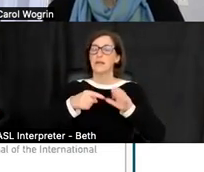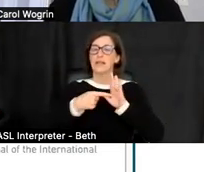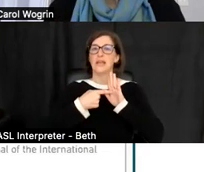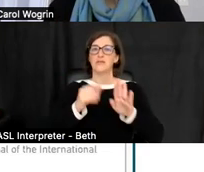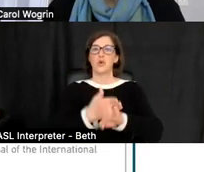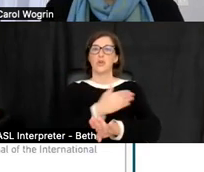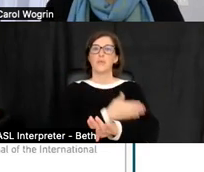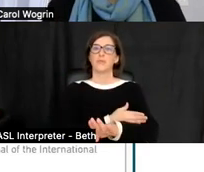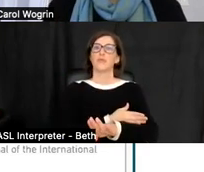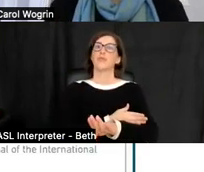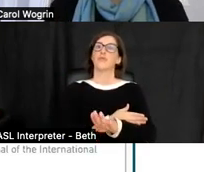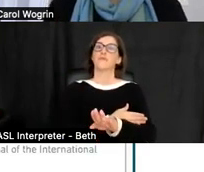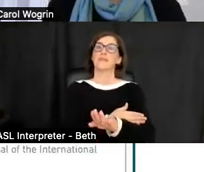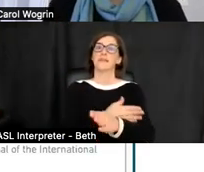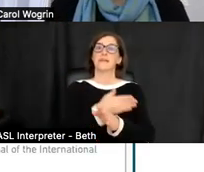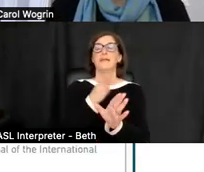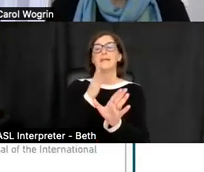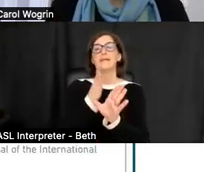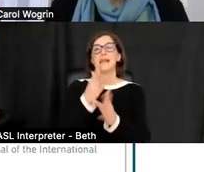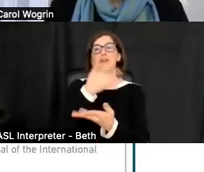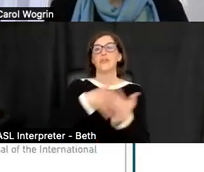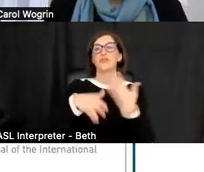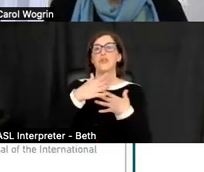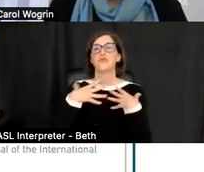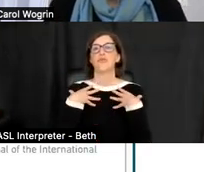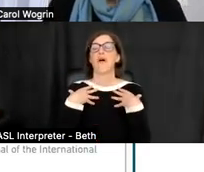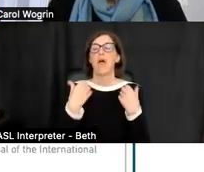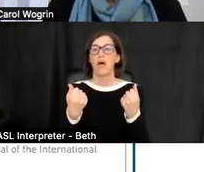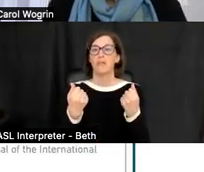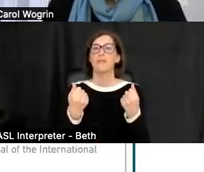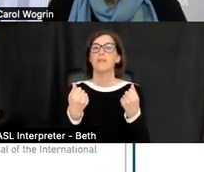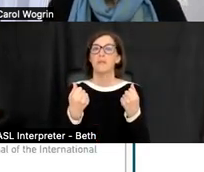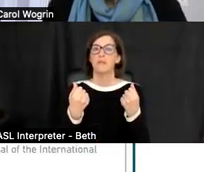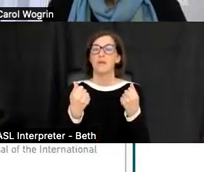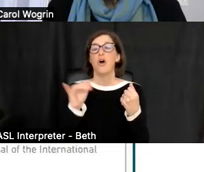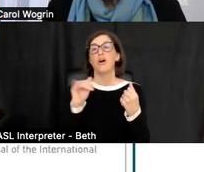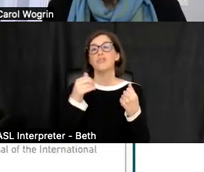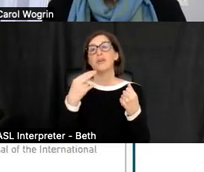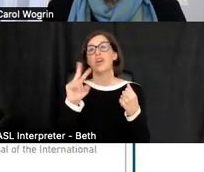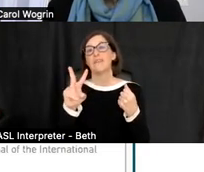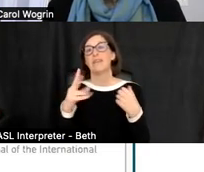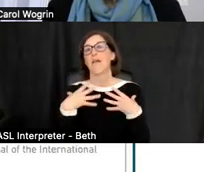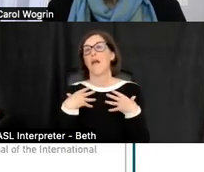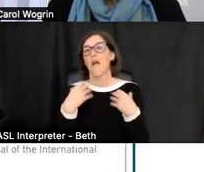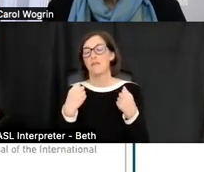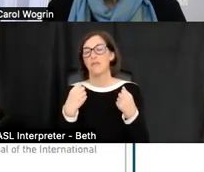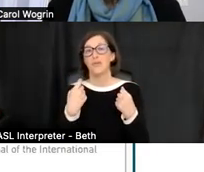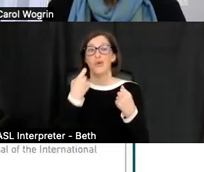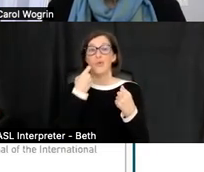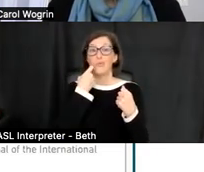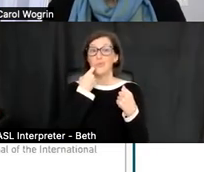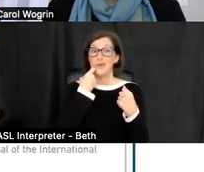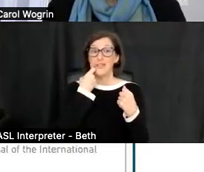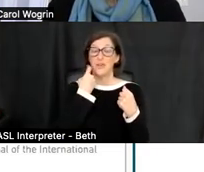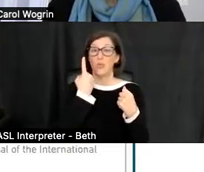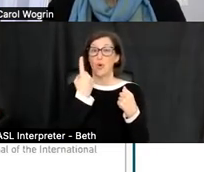psychosocial well-being and mental health, and along with viral load. And a recent one of our control